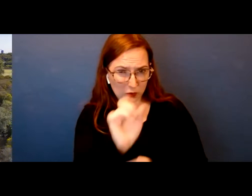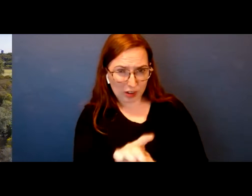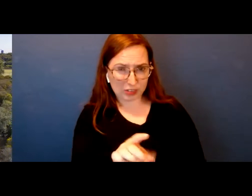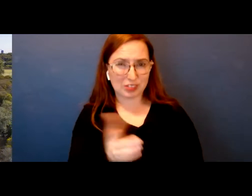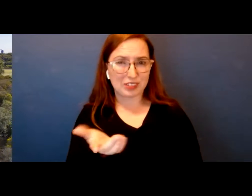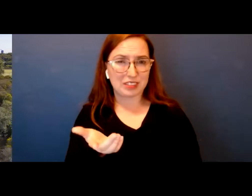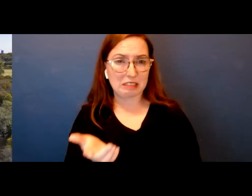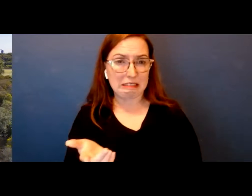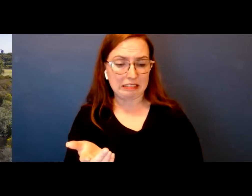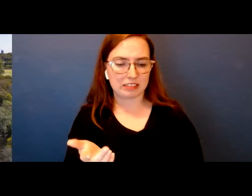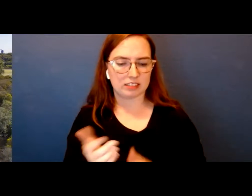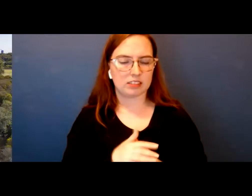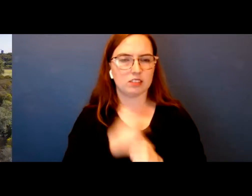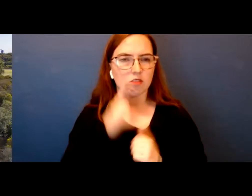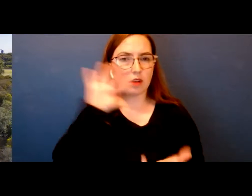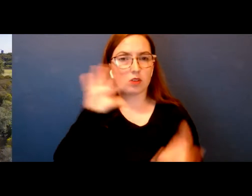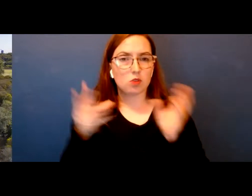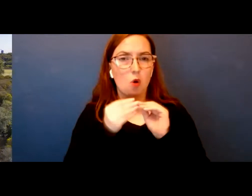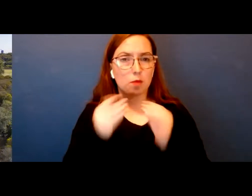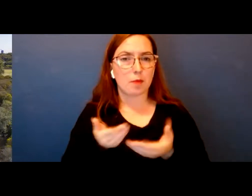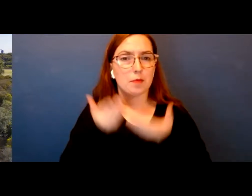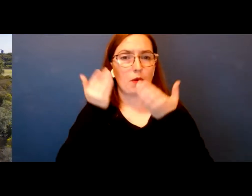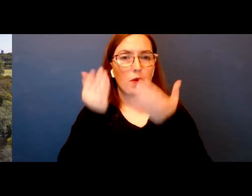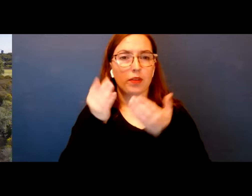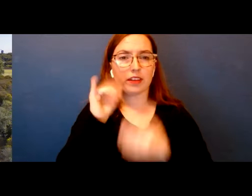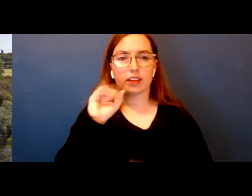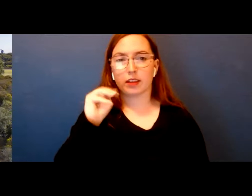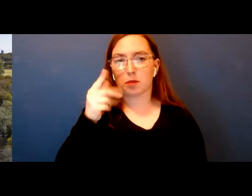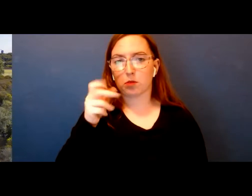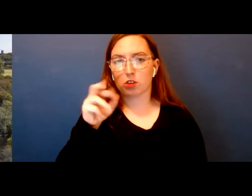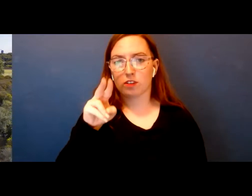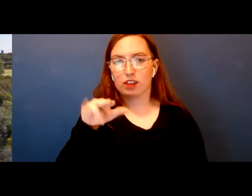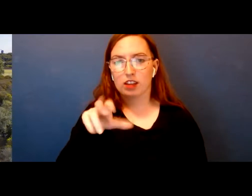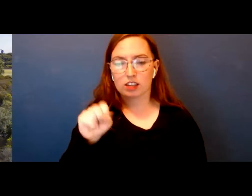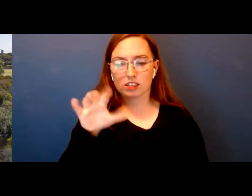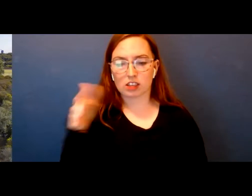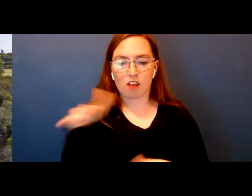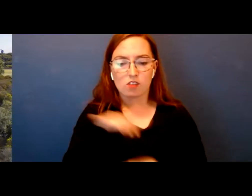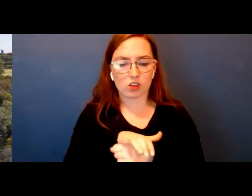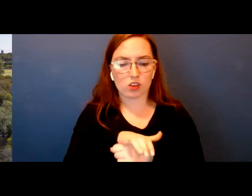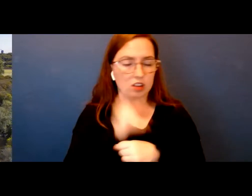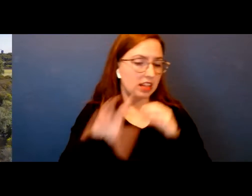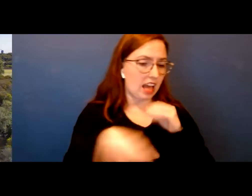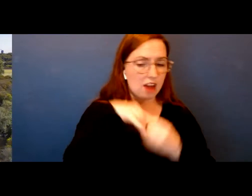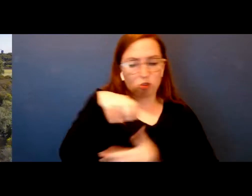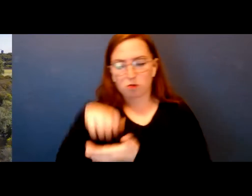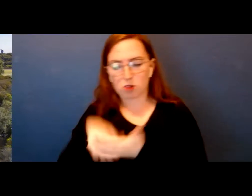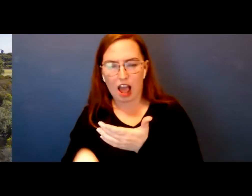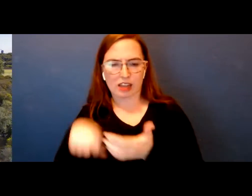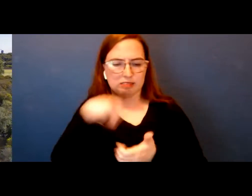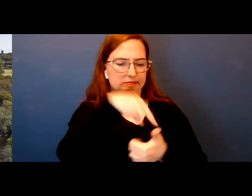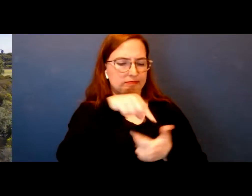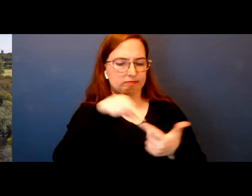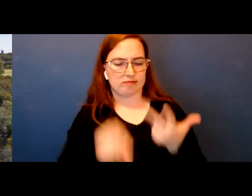Asking total proposed impervious cover added or subtracted per the 3 plans and how it